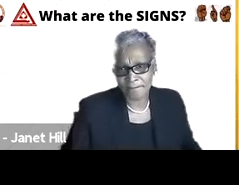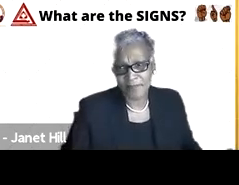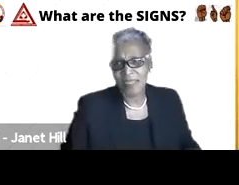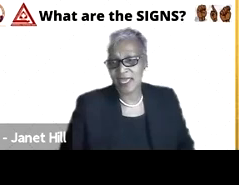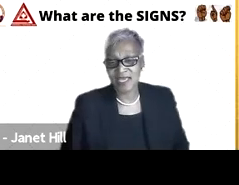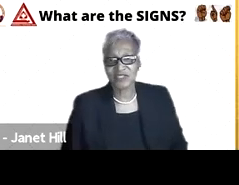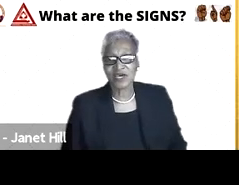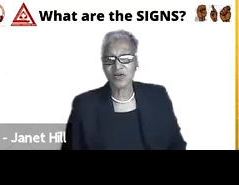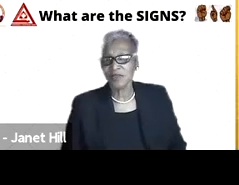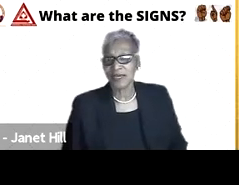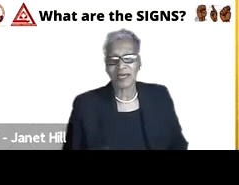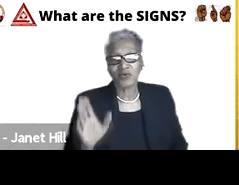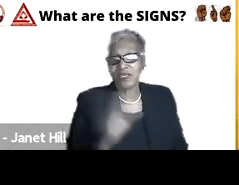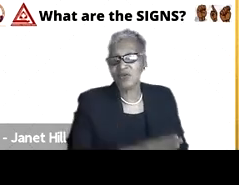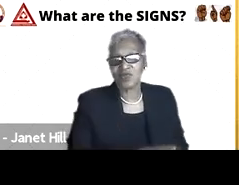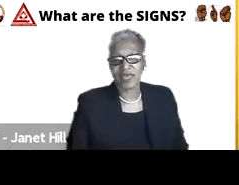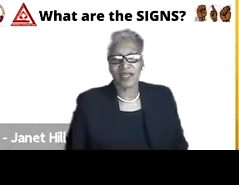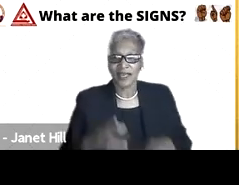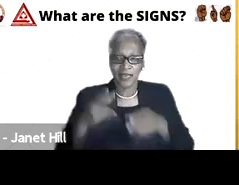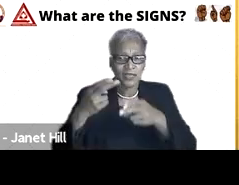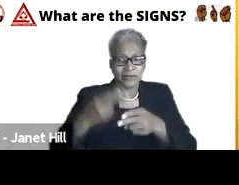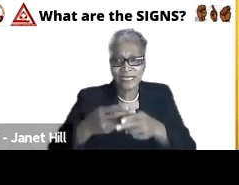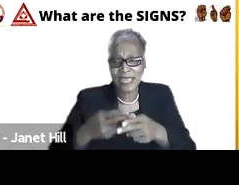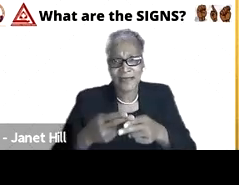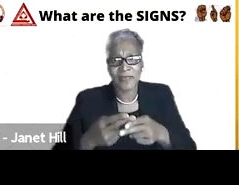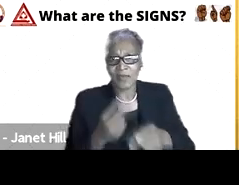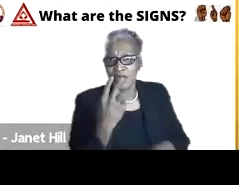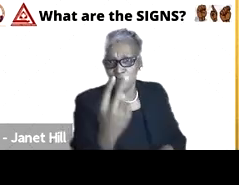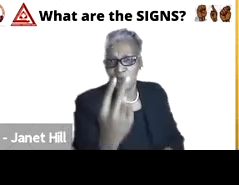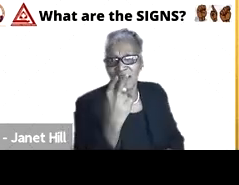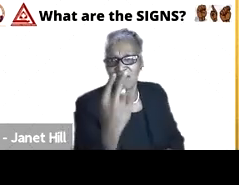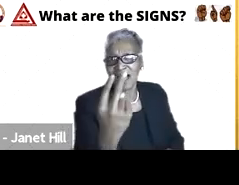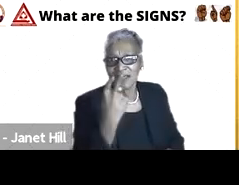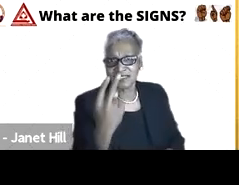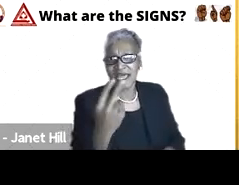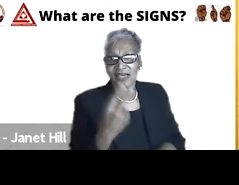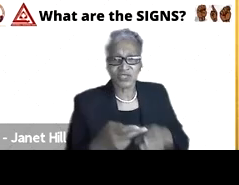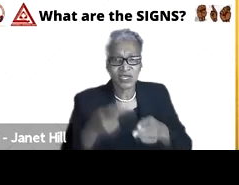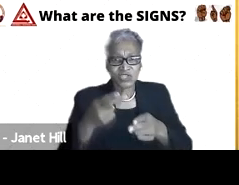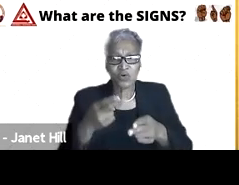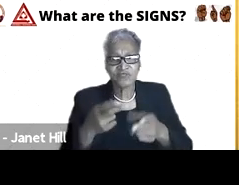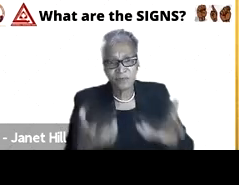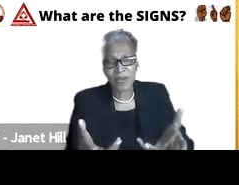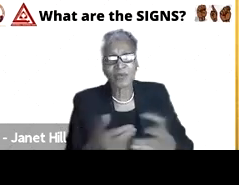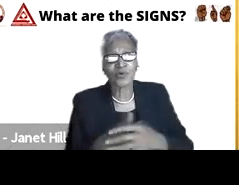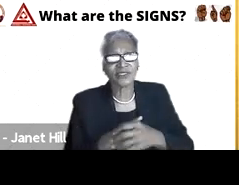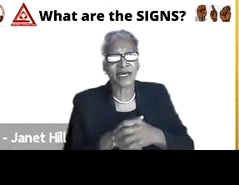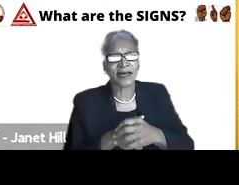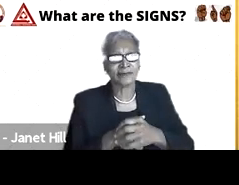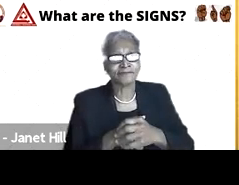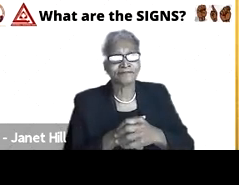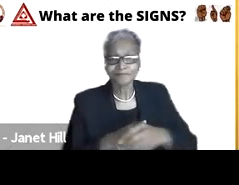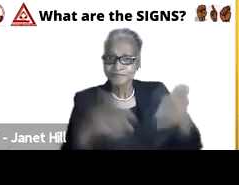name? In ASL, I don't need all that. Name. And we have eye contact. So if somebody